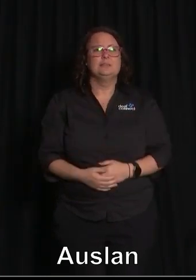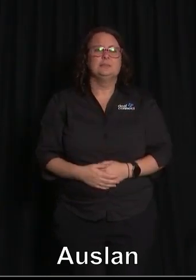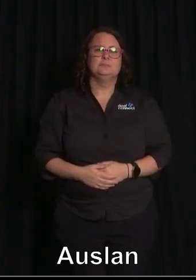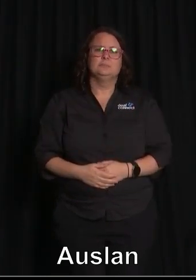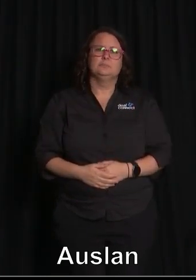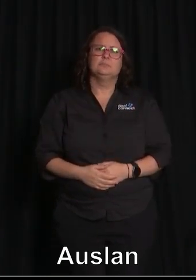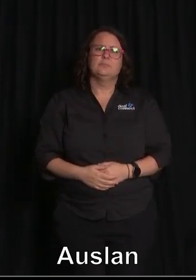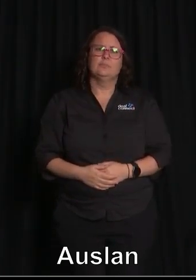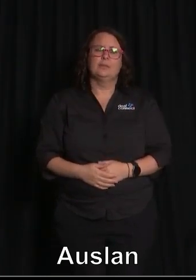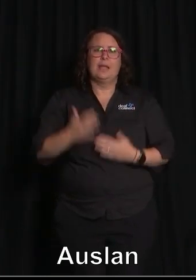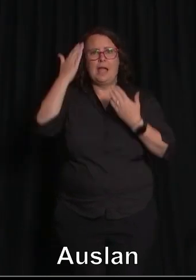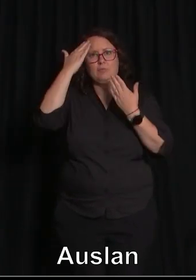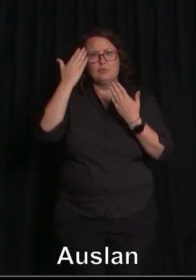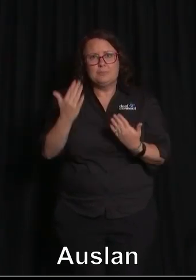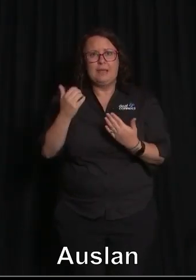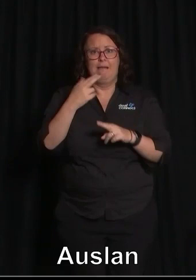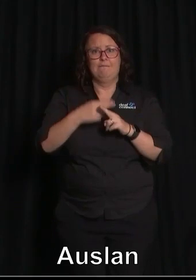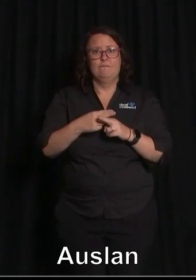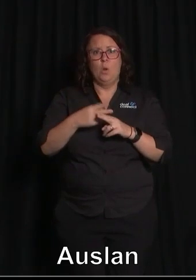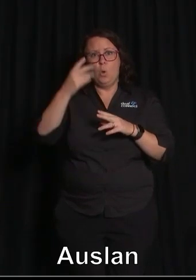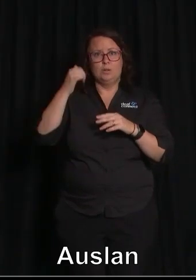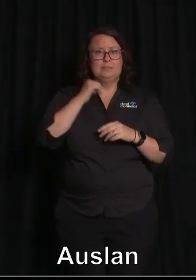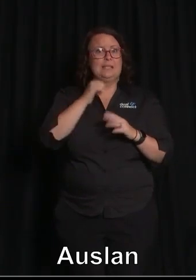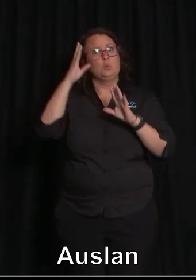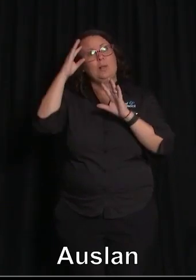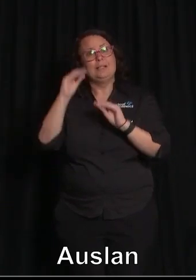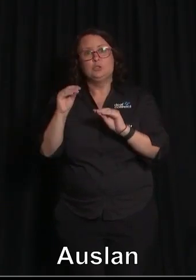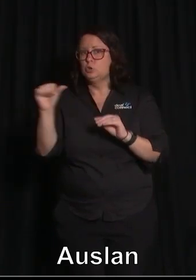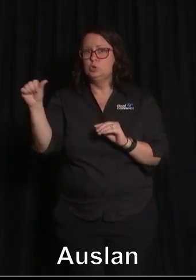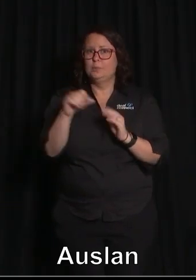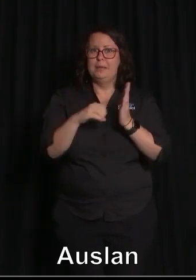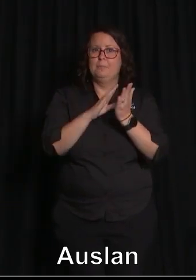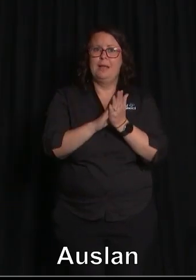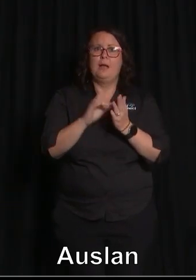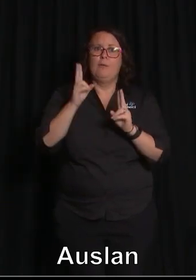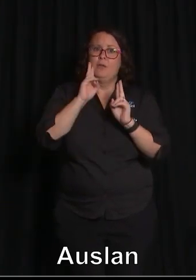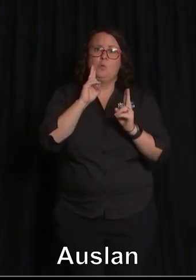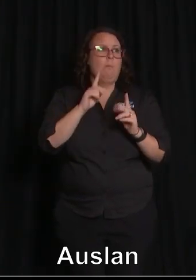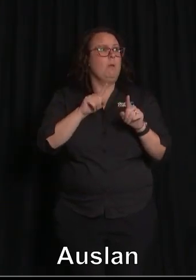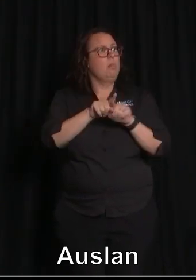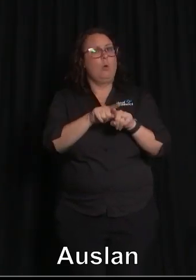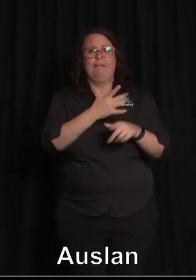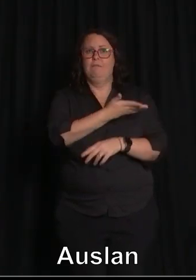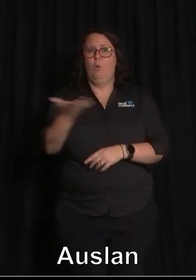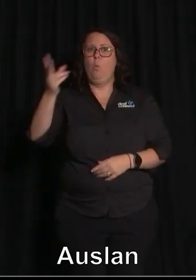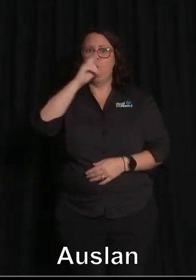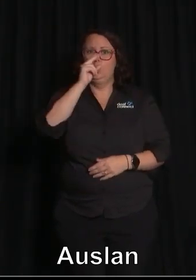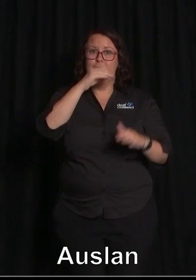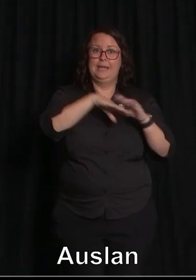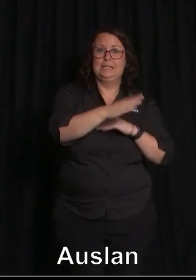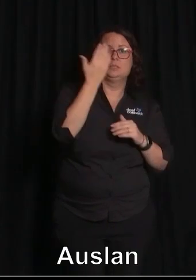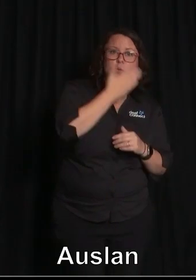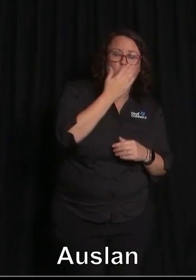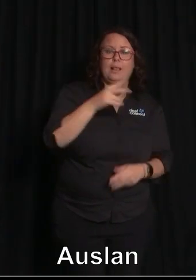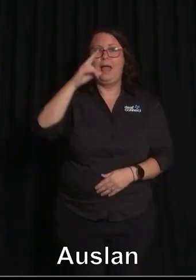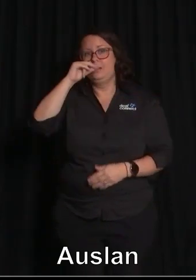respect for comprehensive sexuality education should be part of structured learning for both youth in school and youth